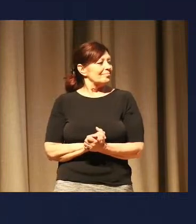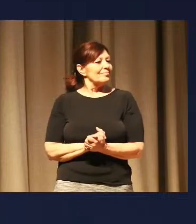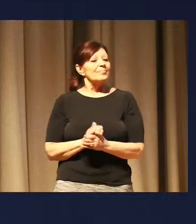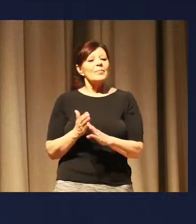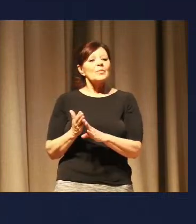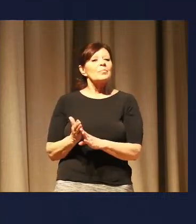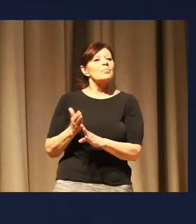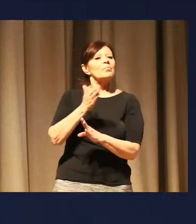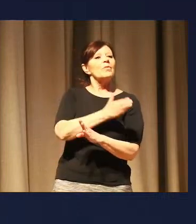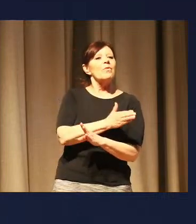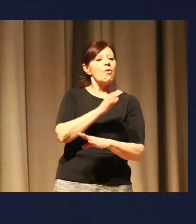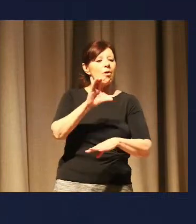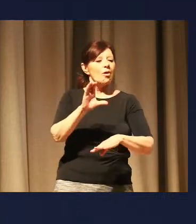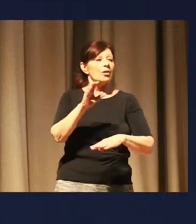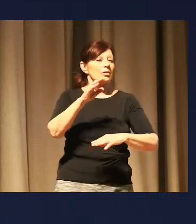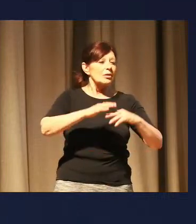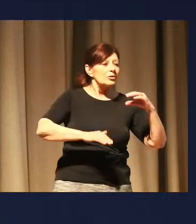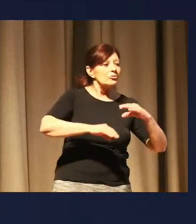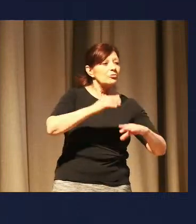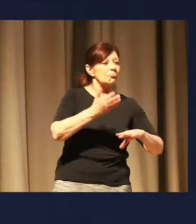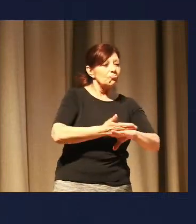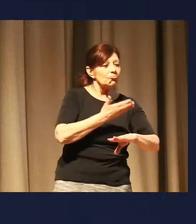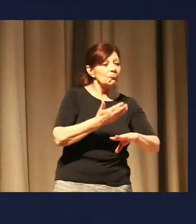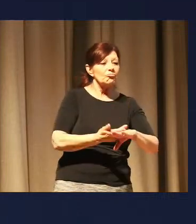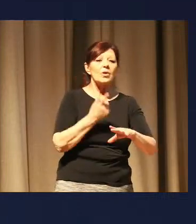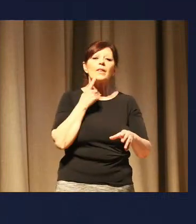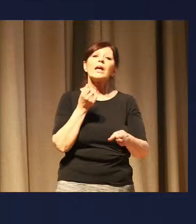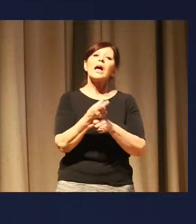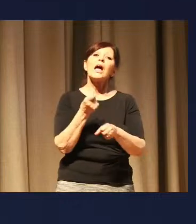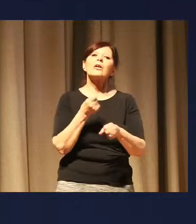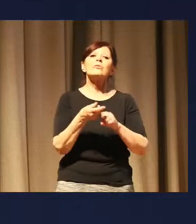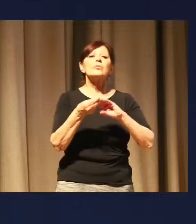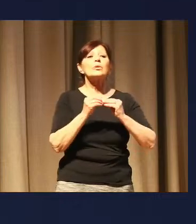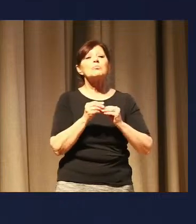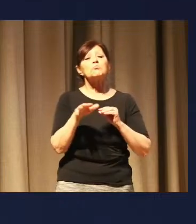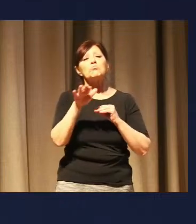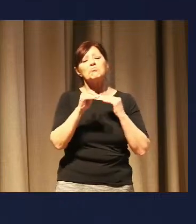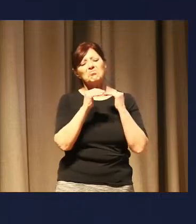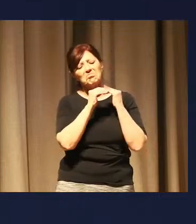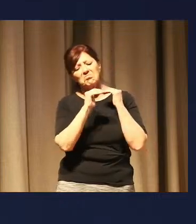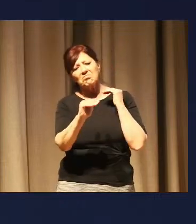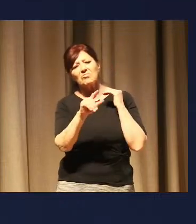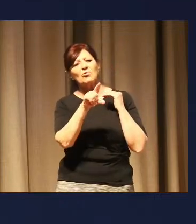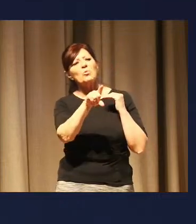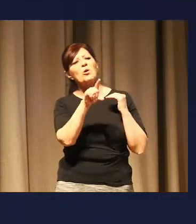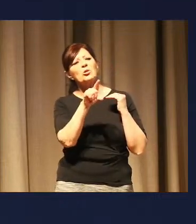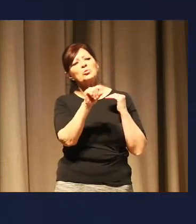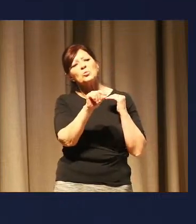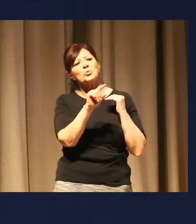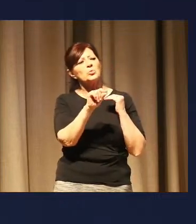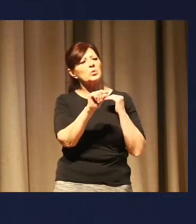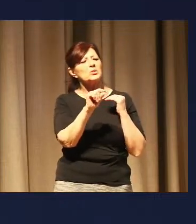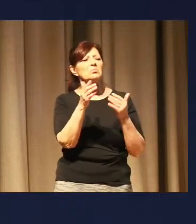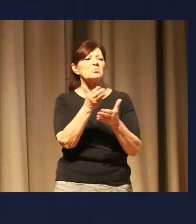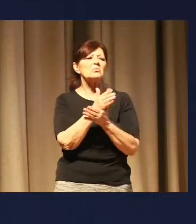Prior to our construction project, our annual visitation stood at approximately 120